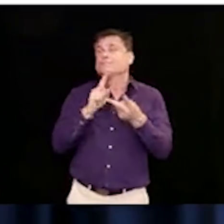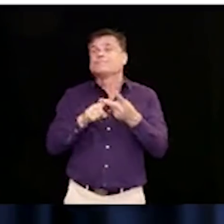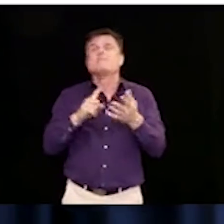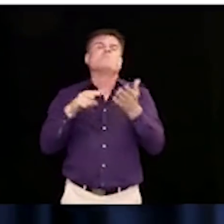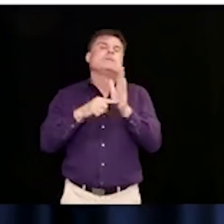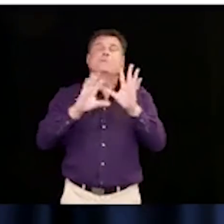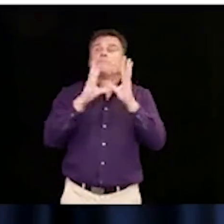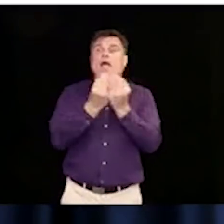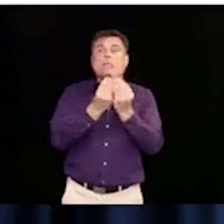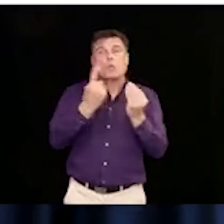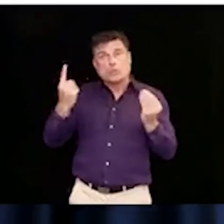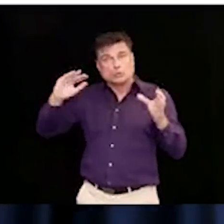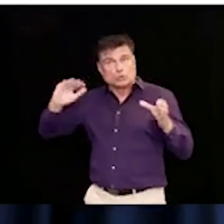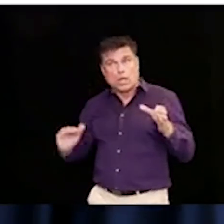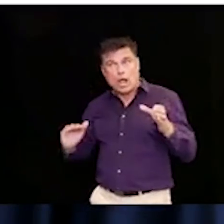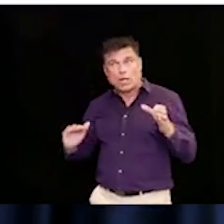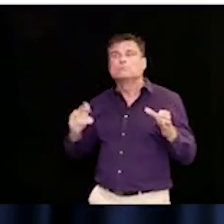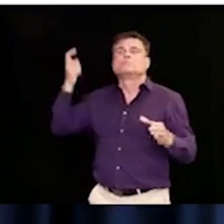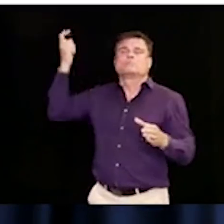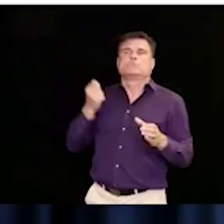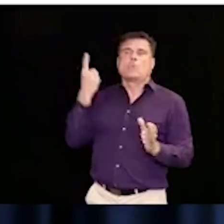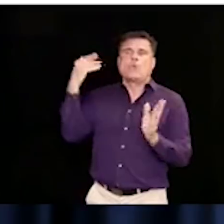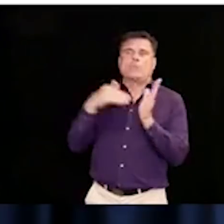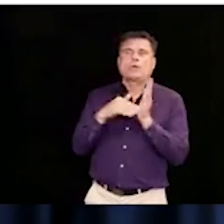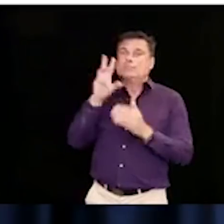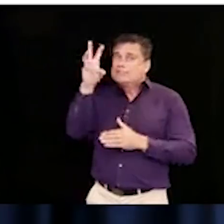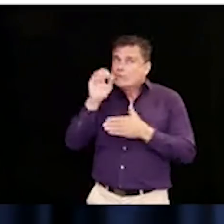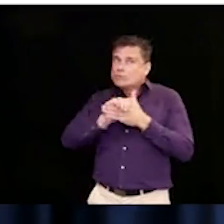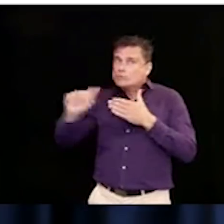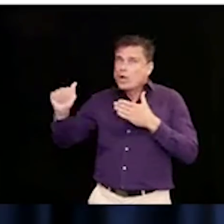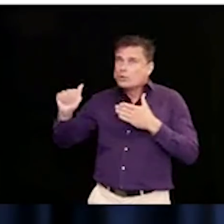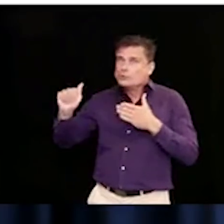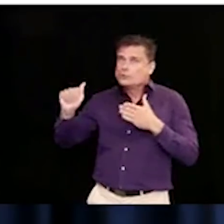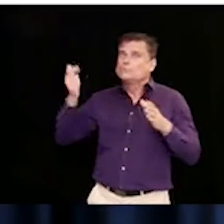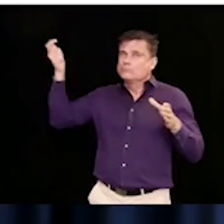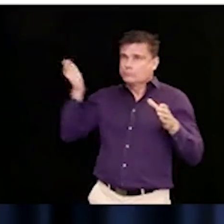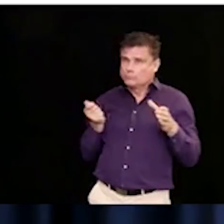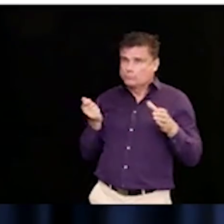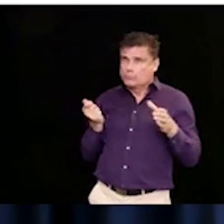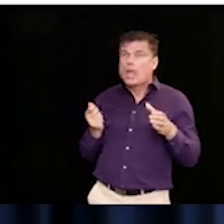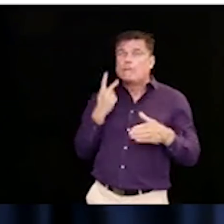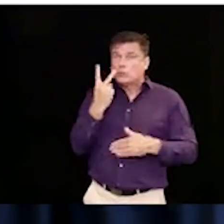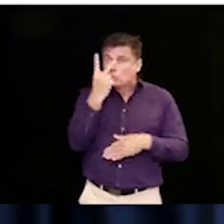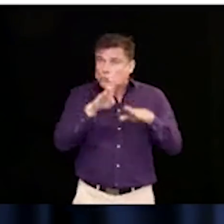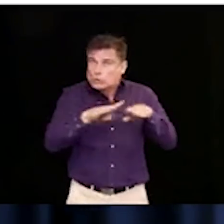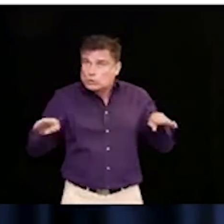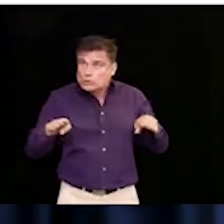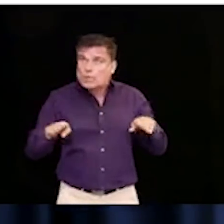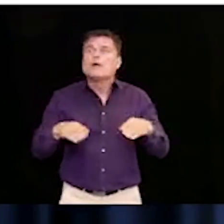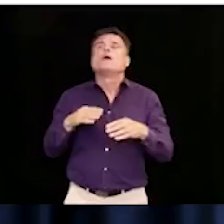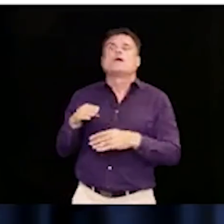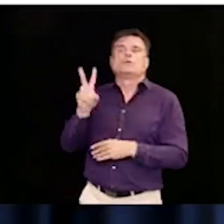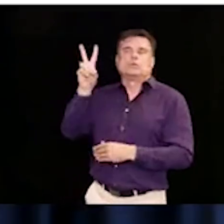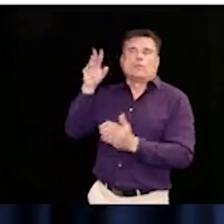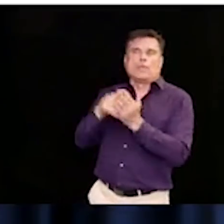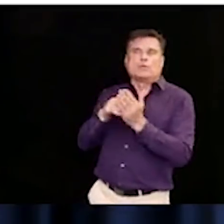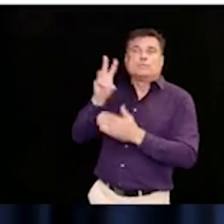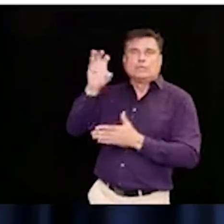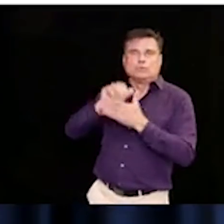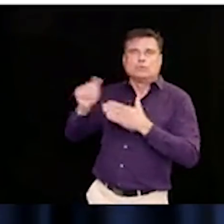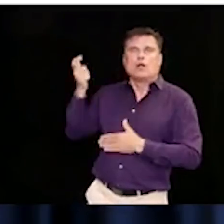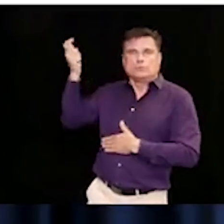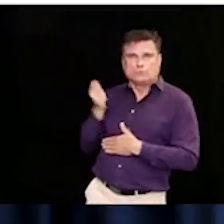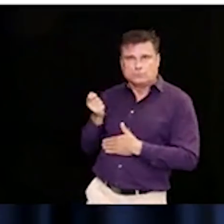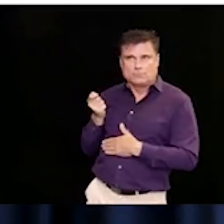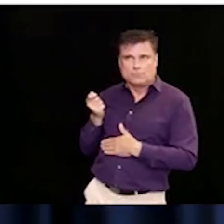which provides families who have one child up to $1,600, two children up to $2,600, and those